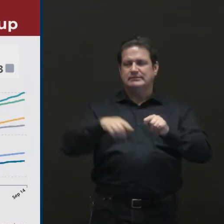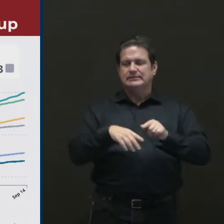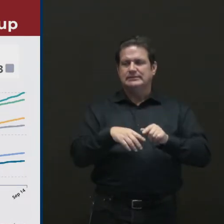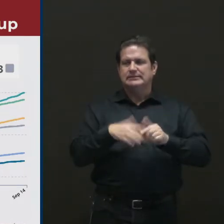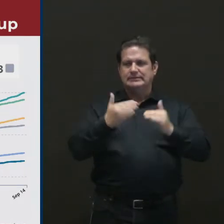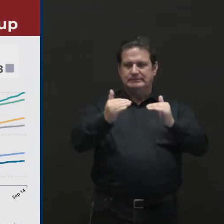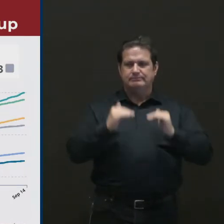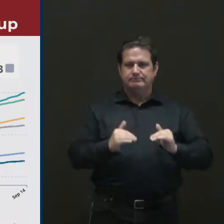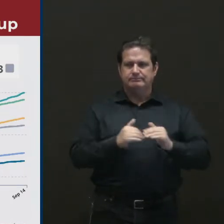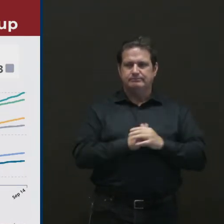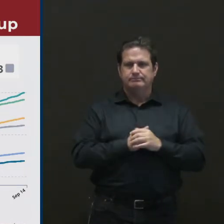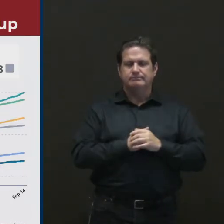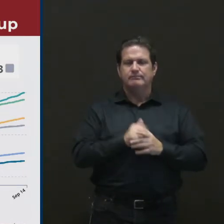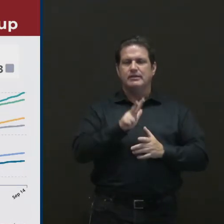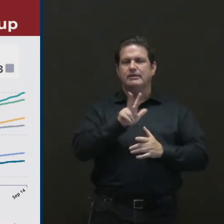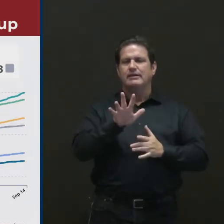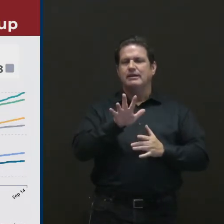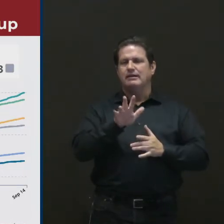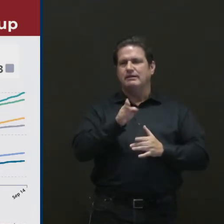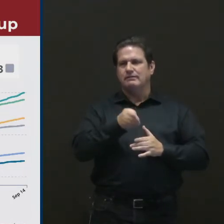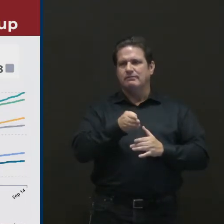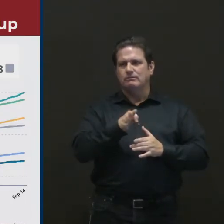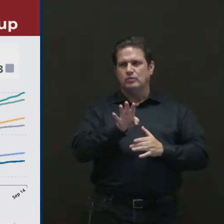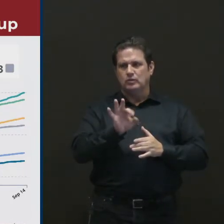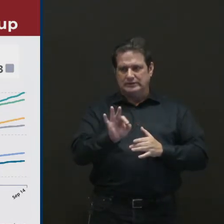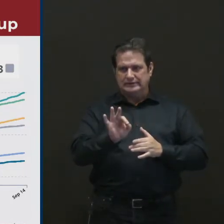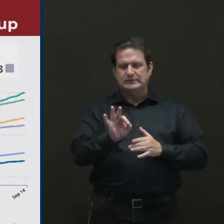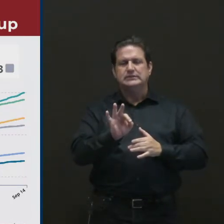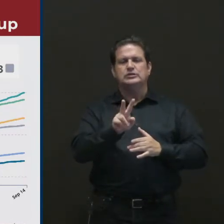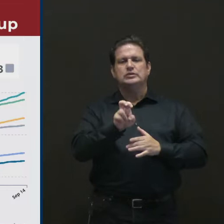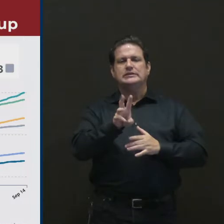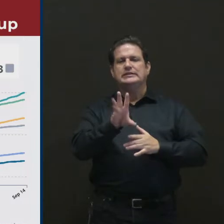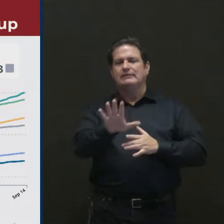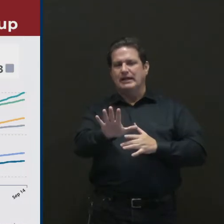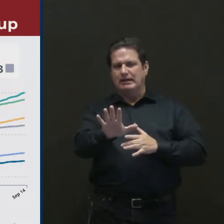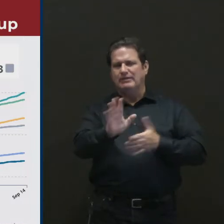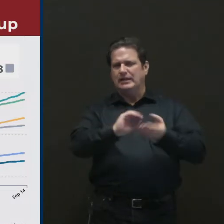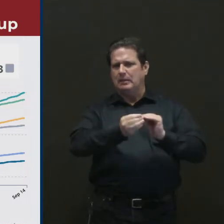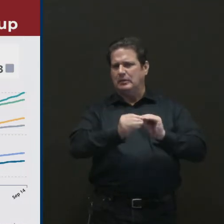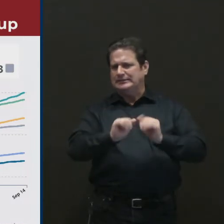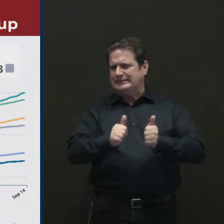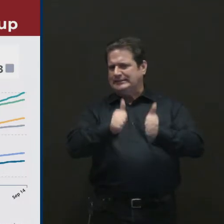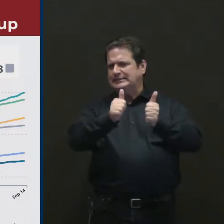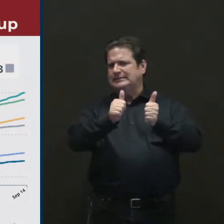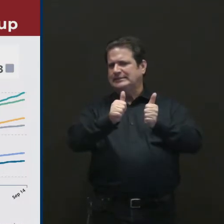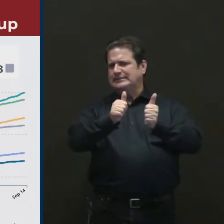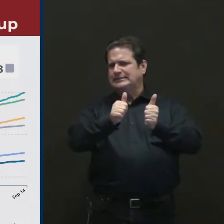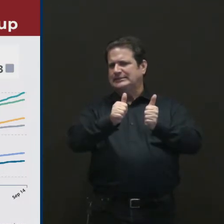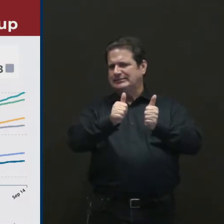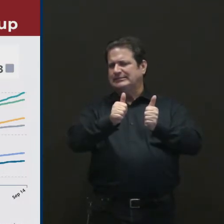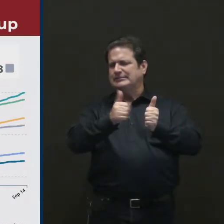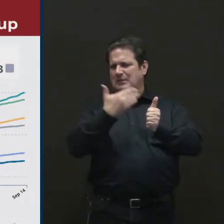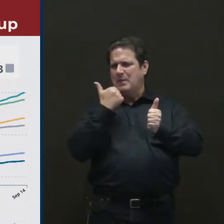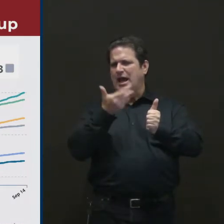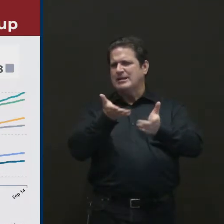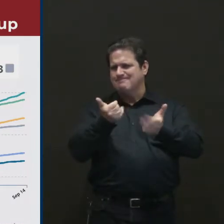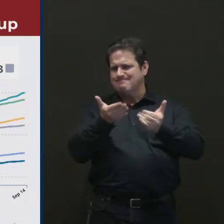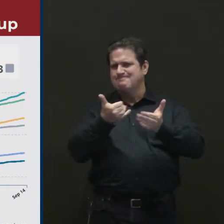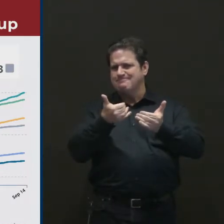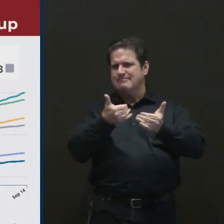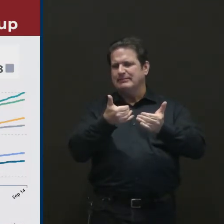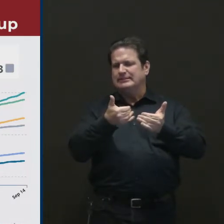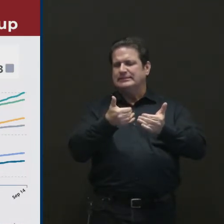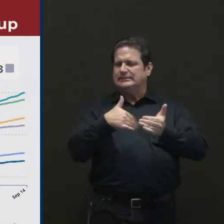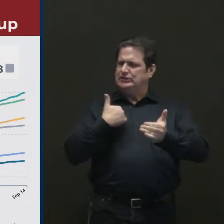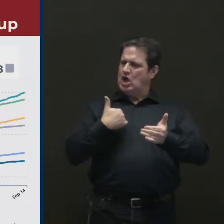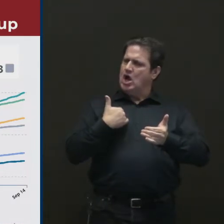next one is 35 to 49 at 265. And so we really need to do a better job. It's a young adult crowd. It ought